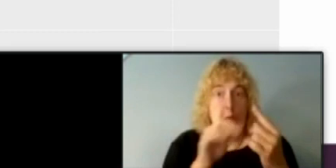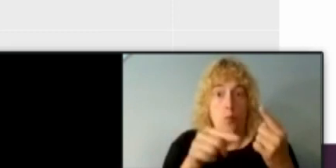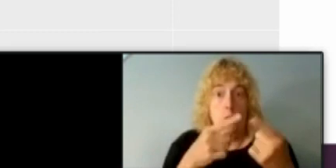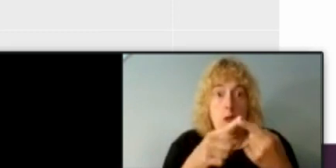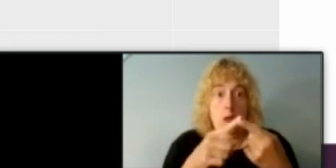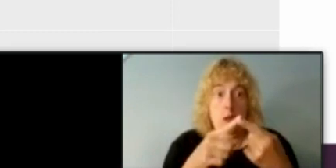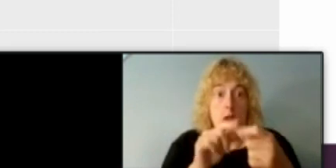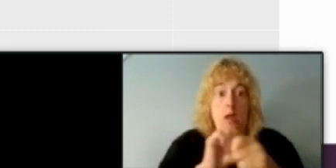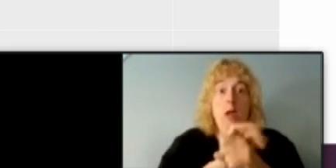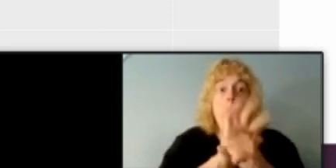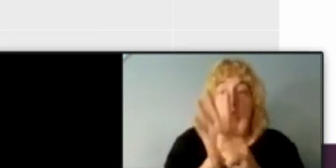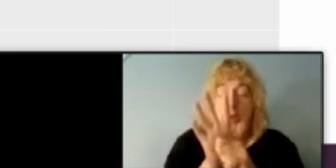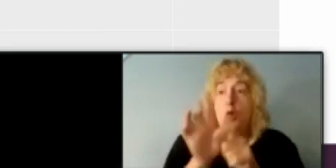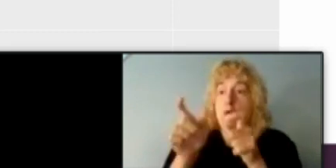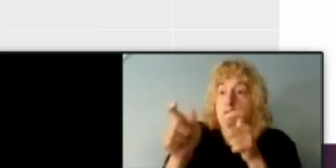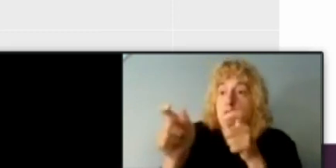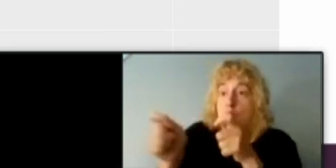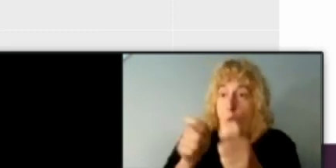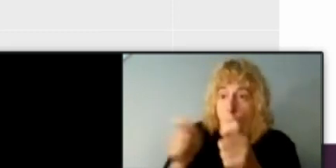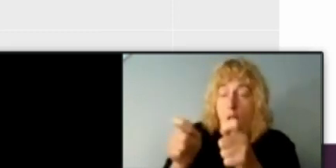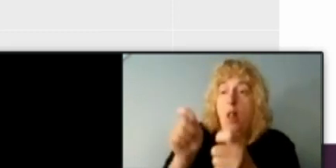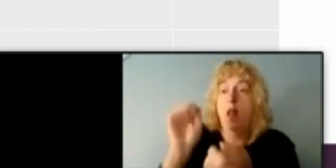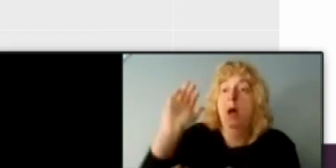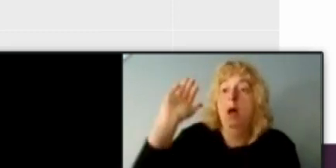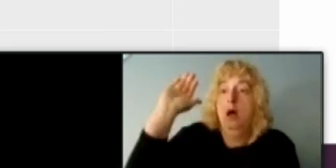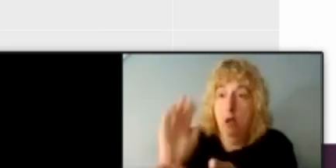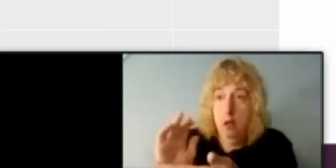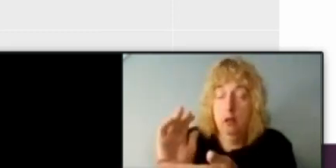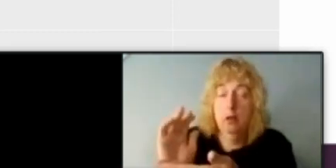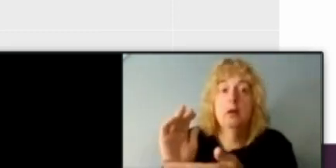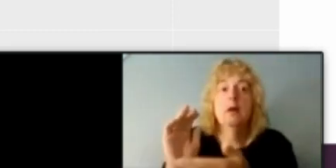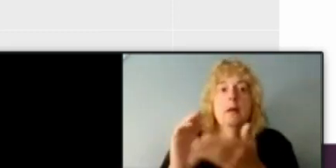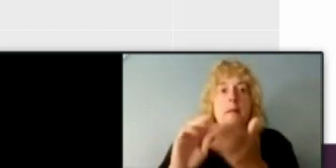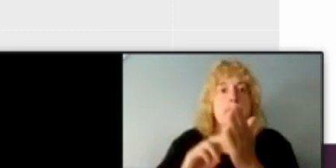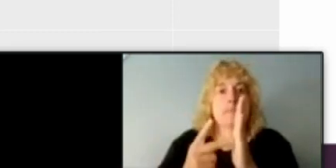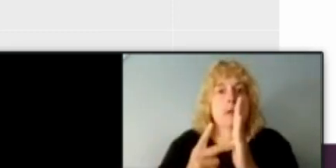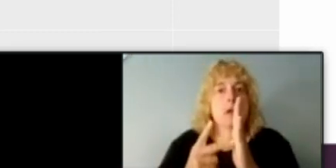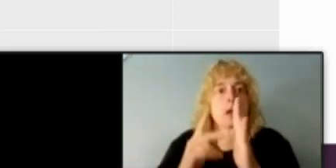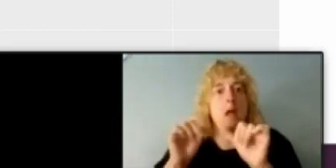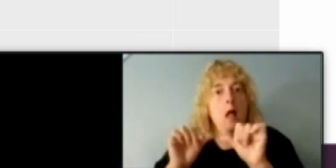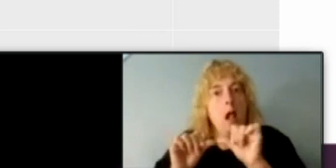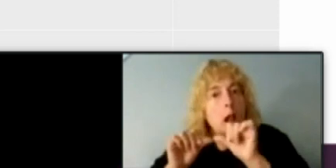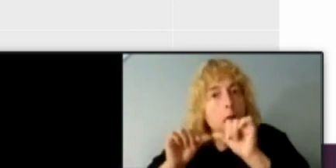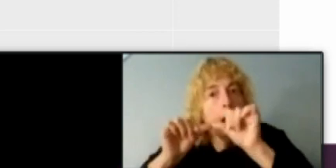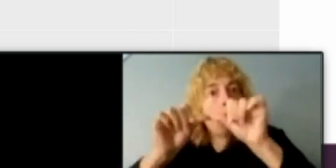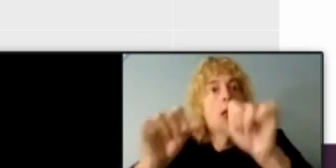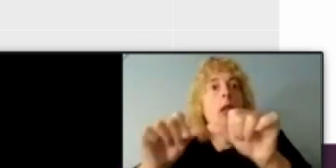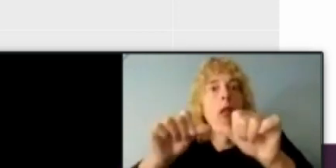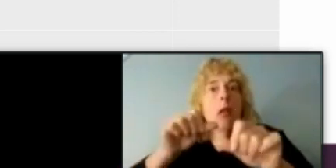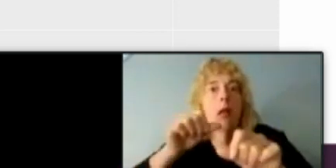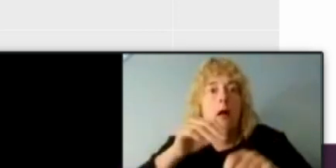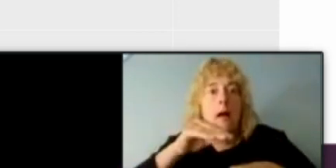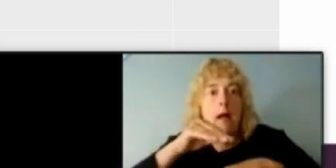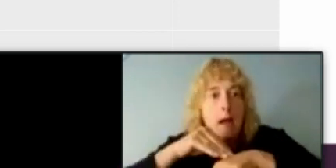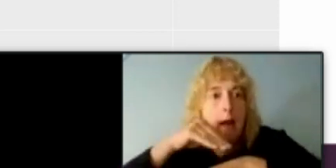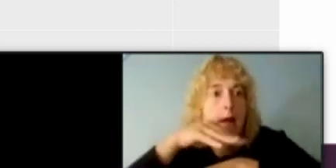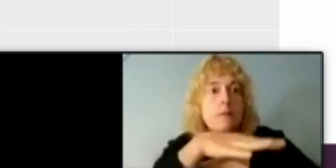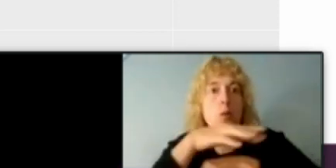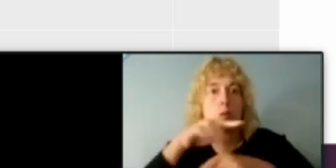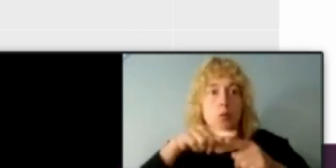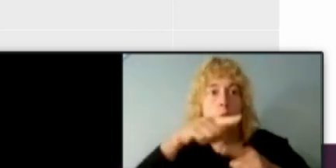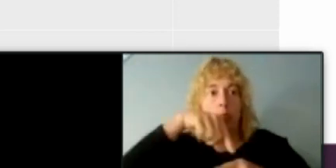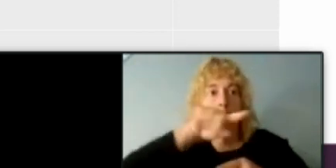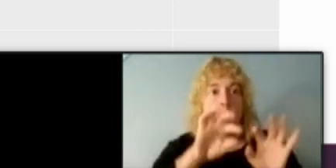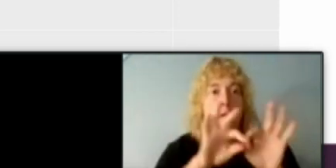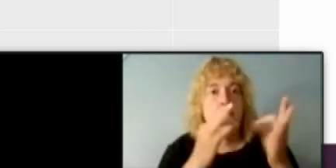becomes under control, the long-lasting structural impact that these families will face and the risk that they might